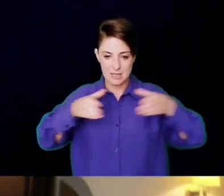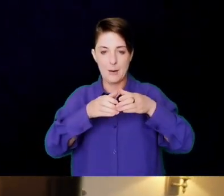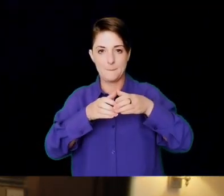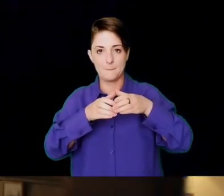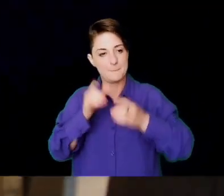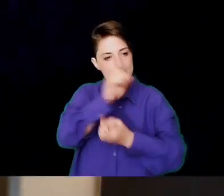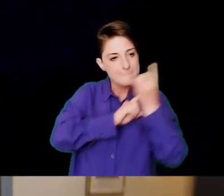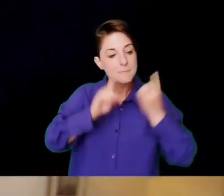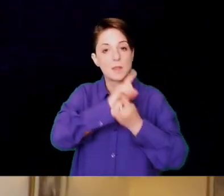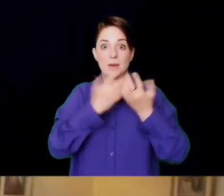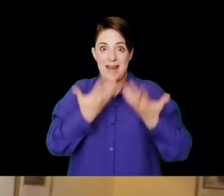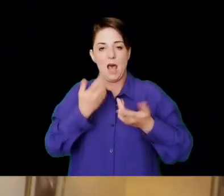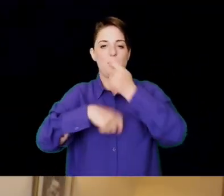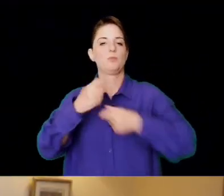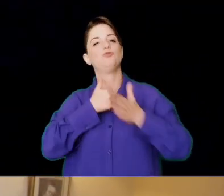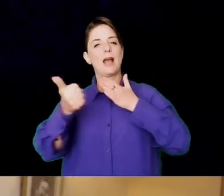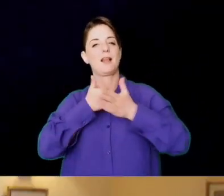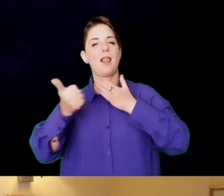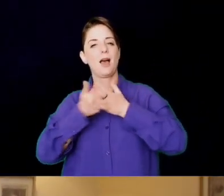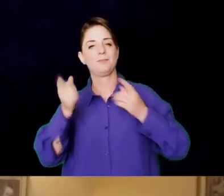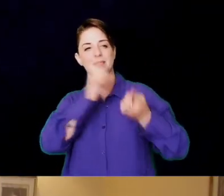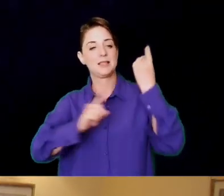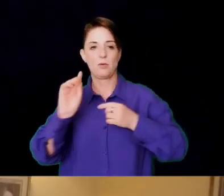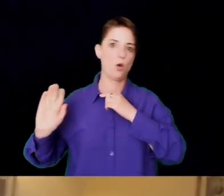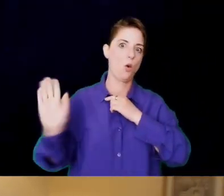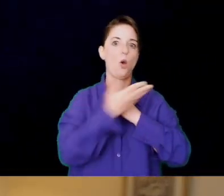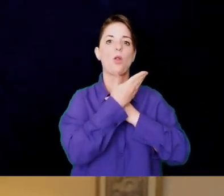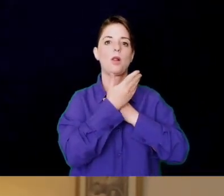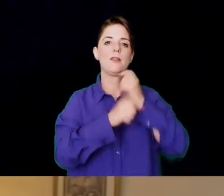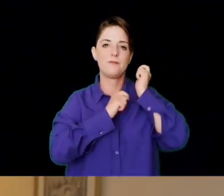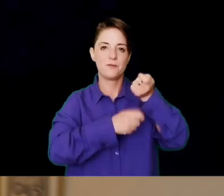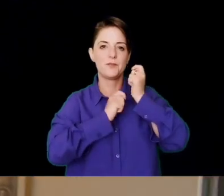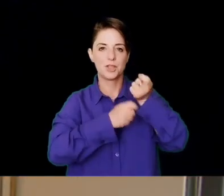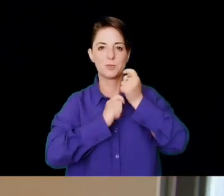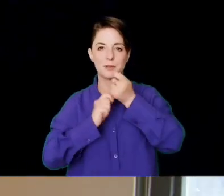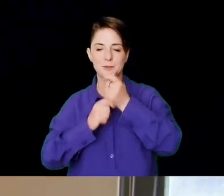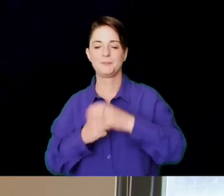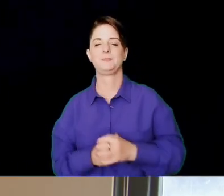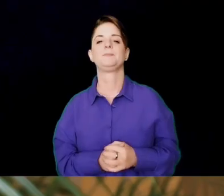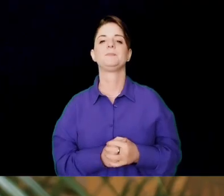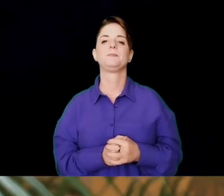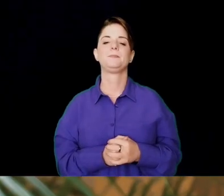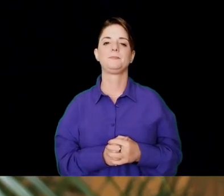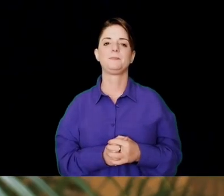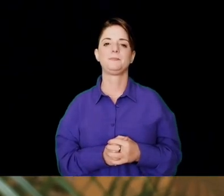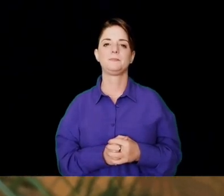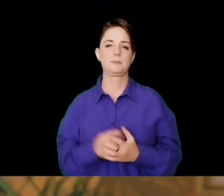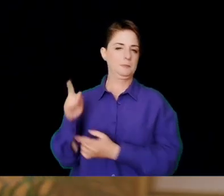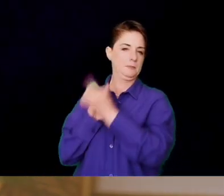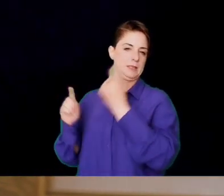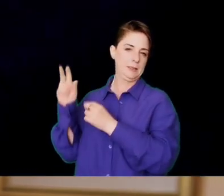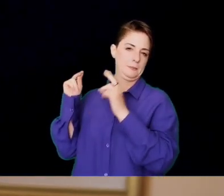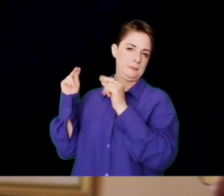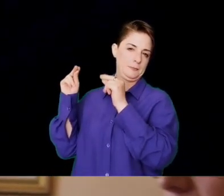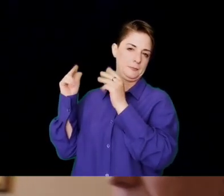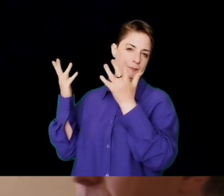now regular meeting with all the fishermen. This will be a crucial meeting to unify them. We've got 3 ports and